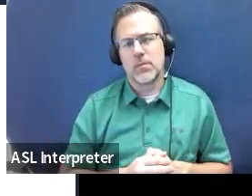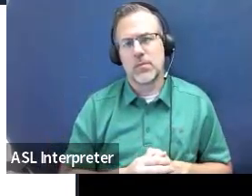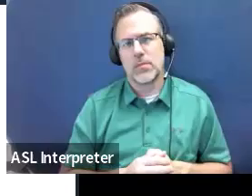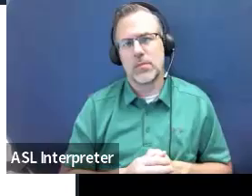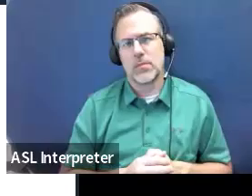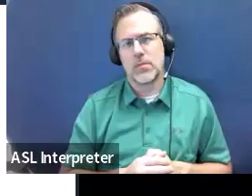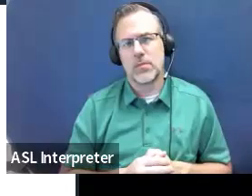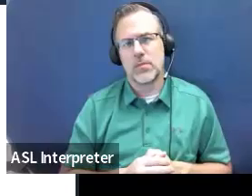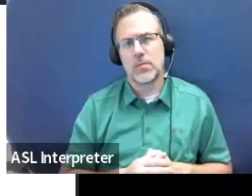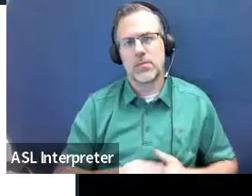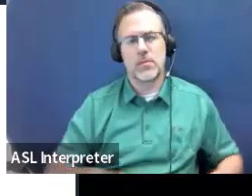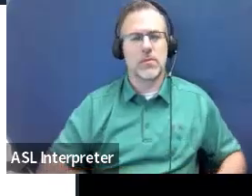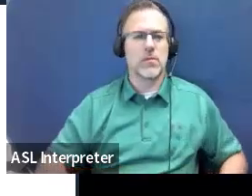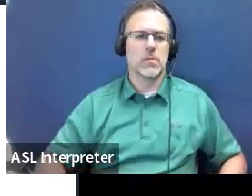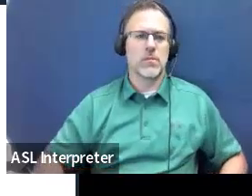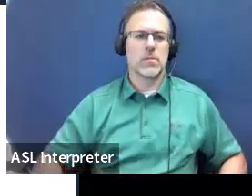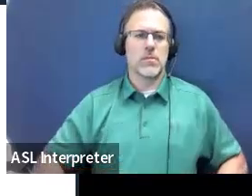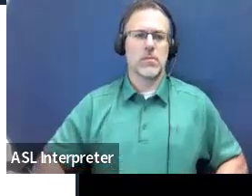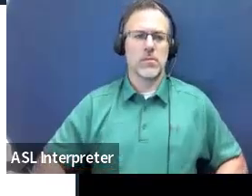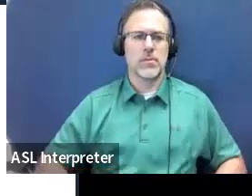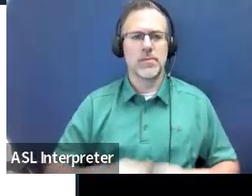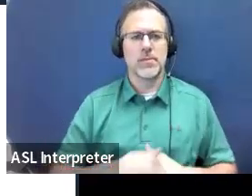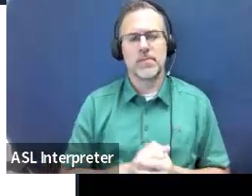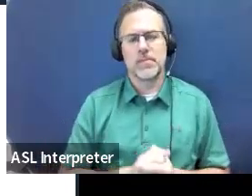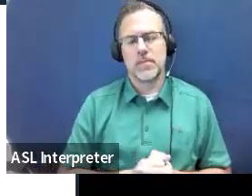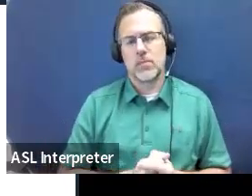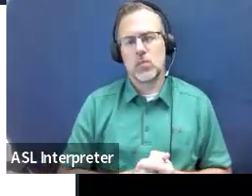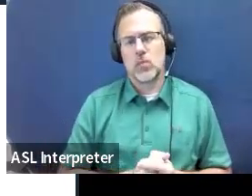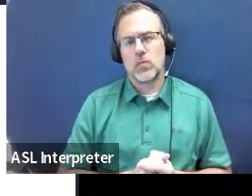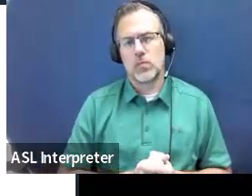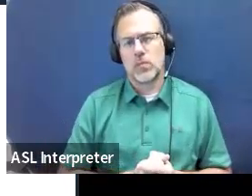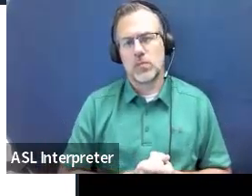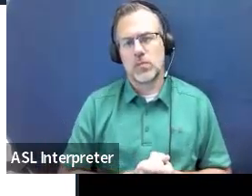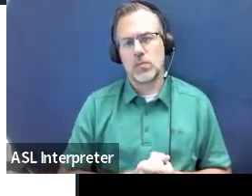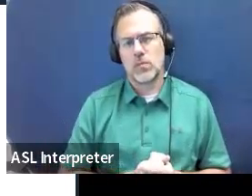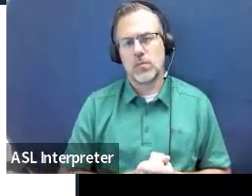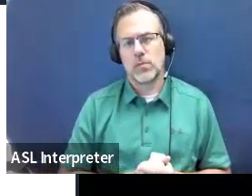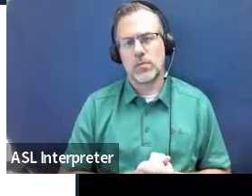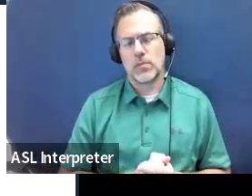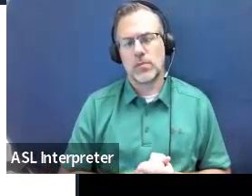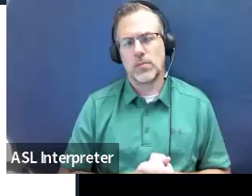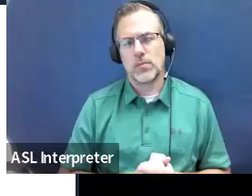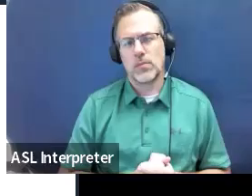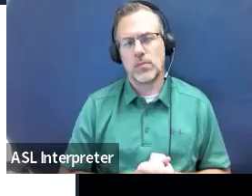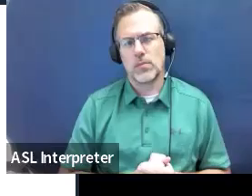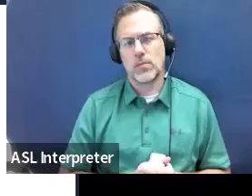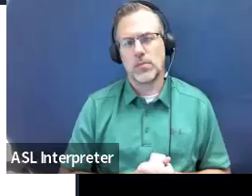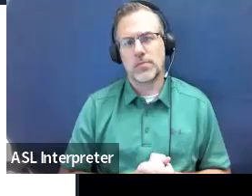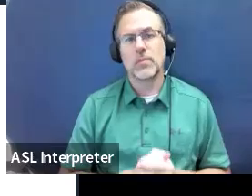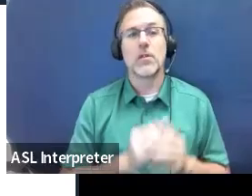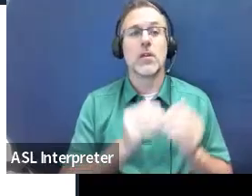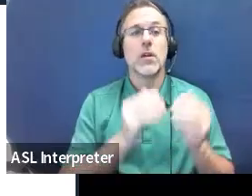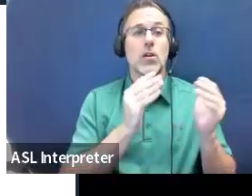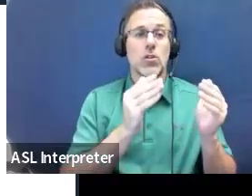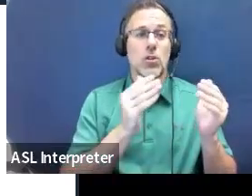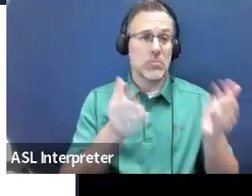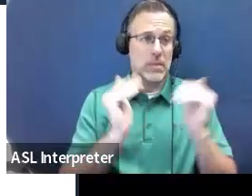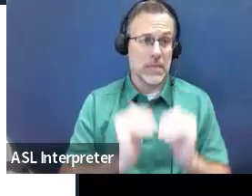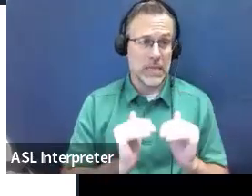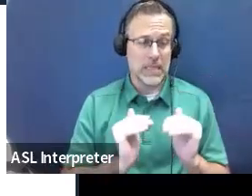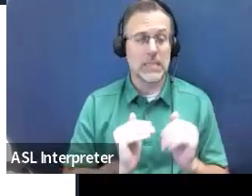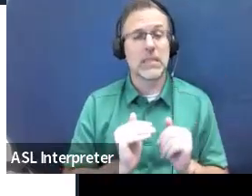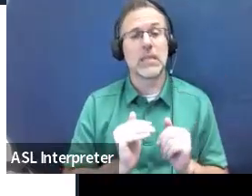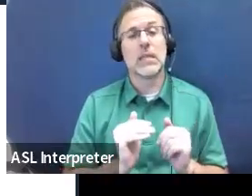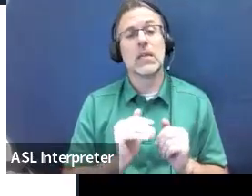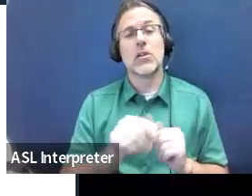Next is that the next thing we look at for compliance is that you're meeting at